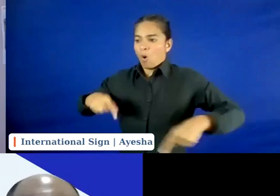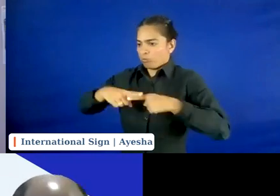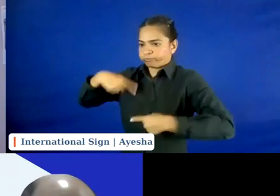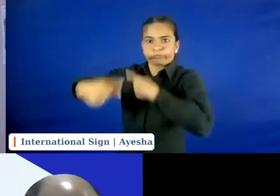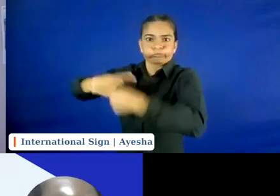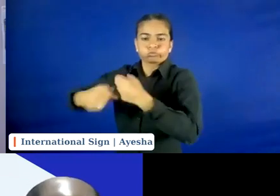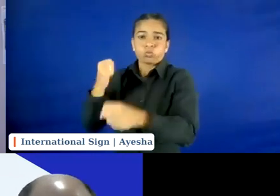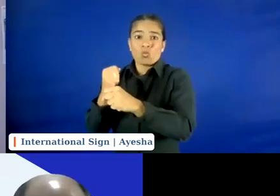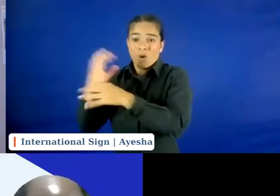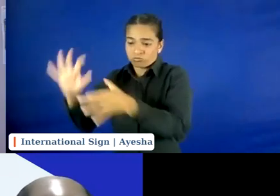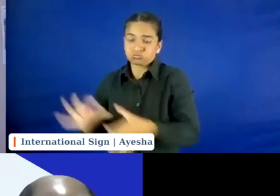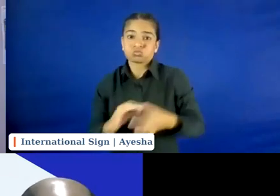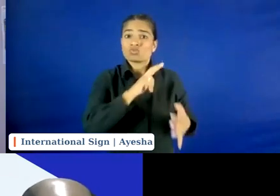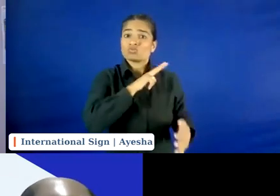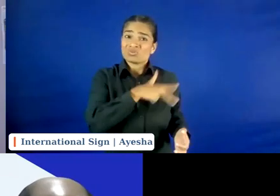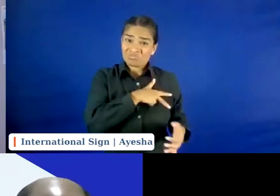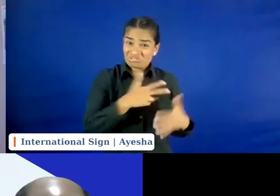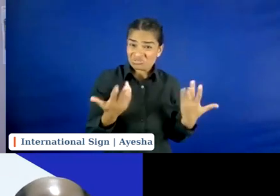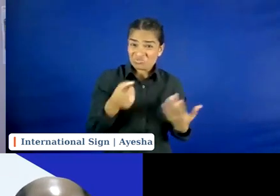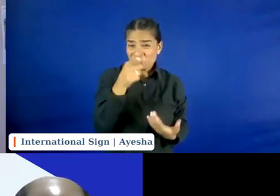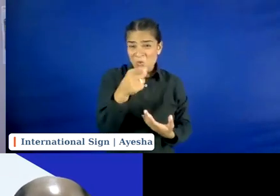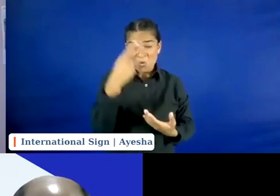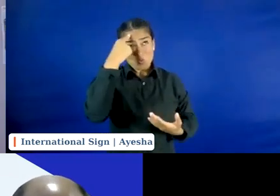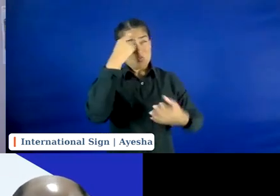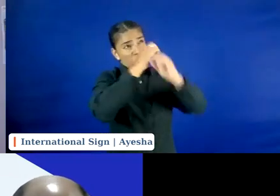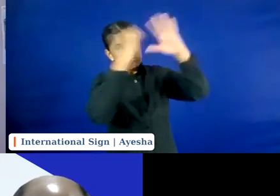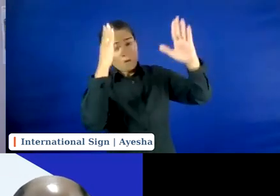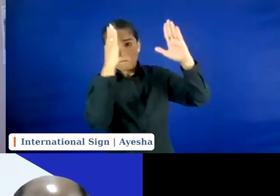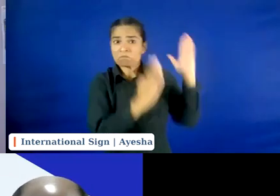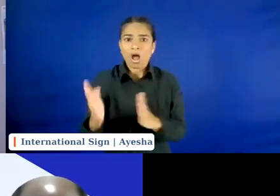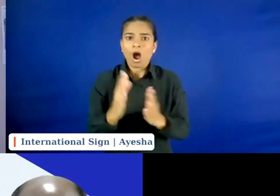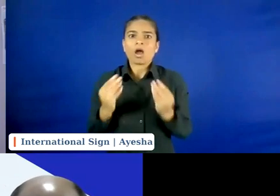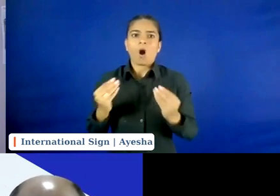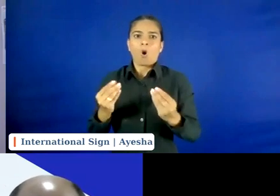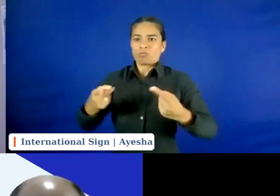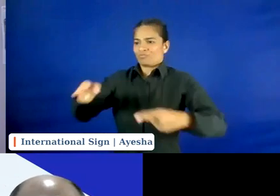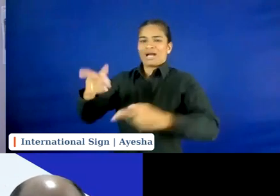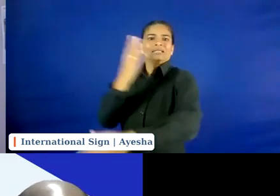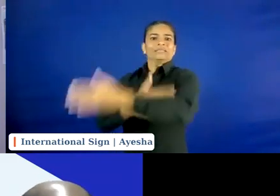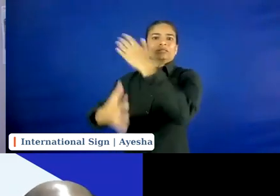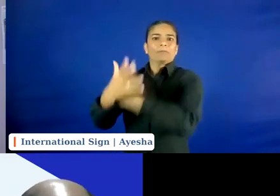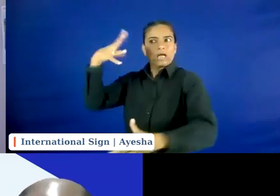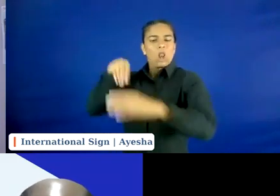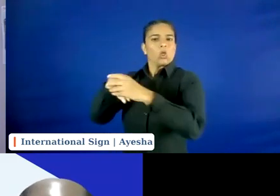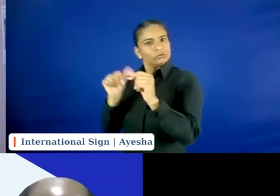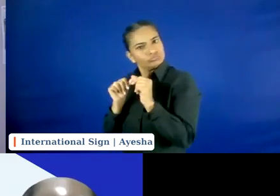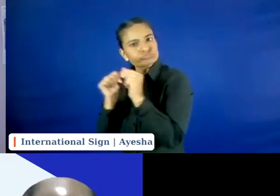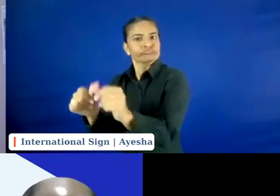to sustain disability inclusion in Zambia through some of the interventions presented here?